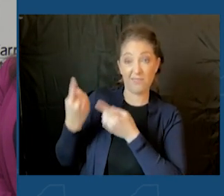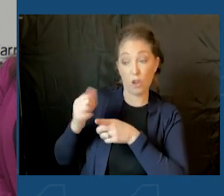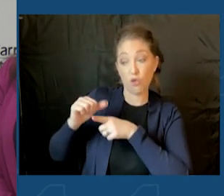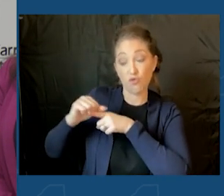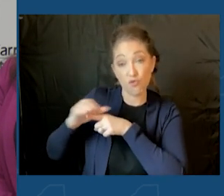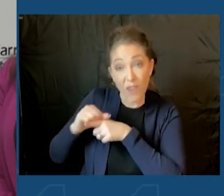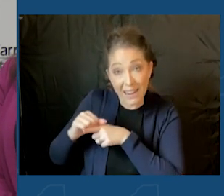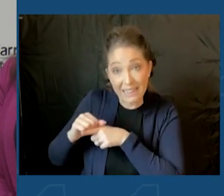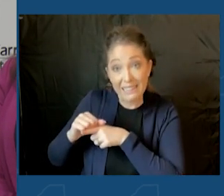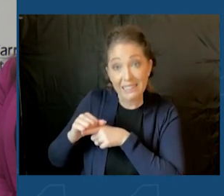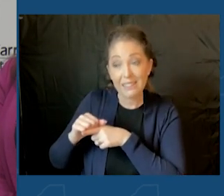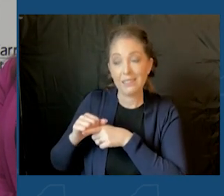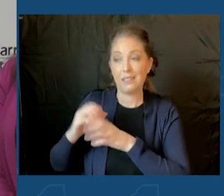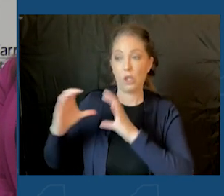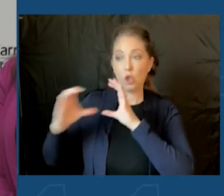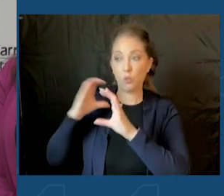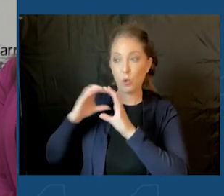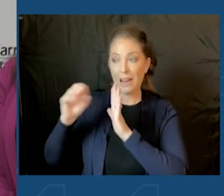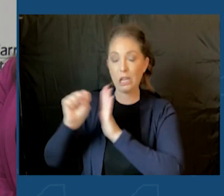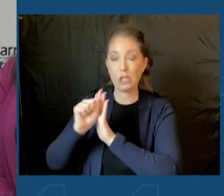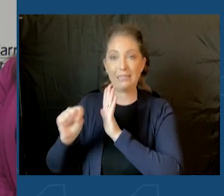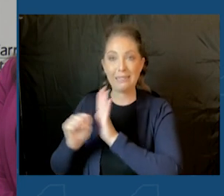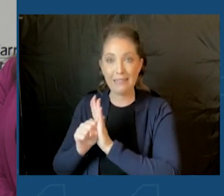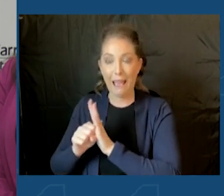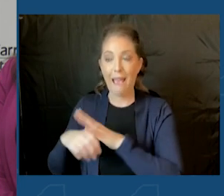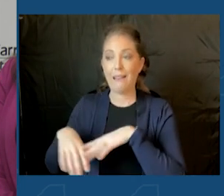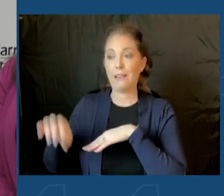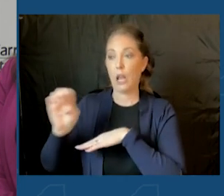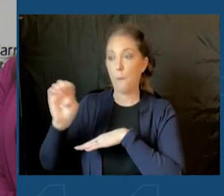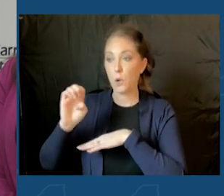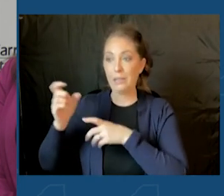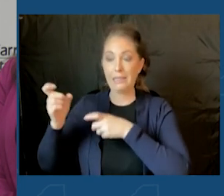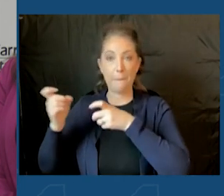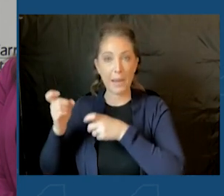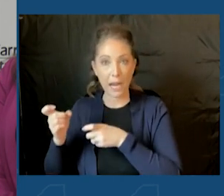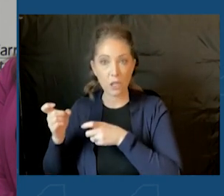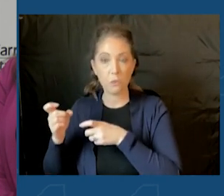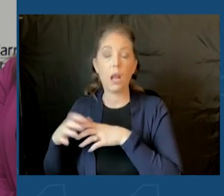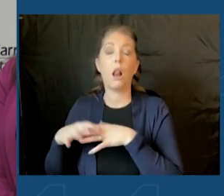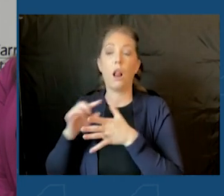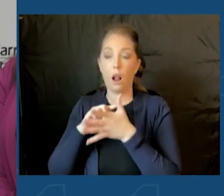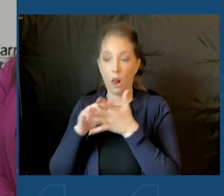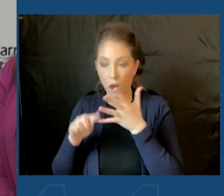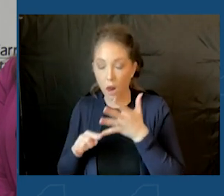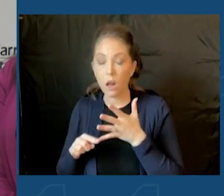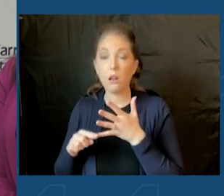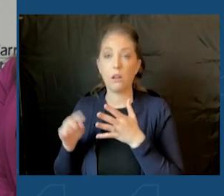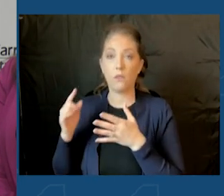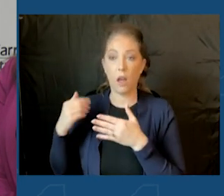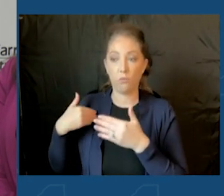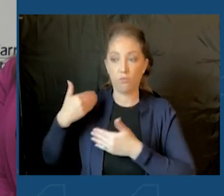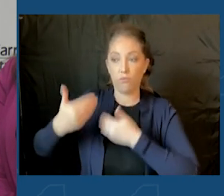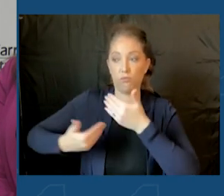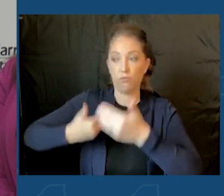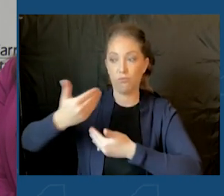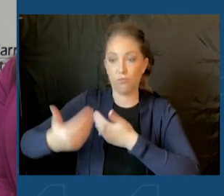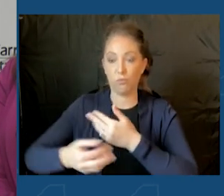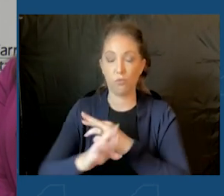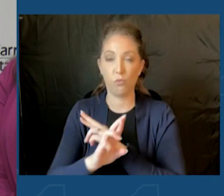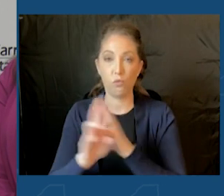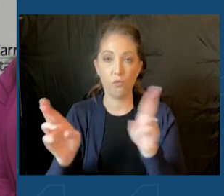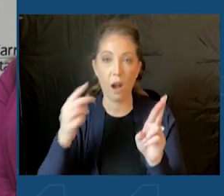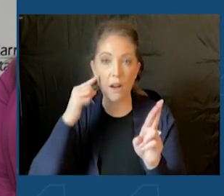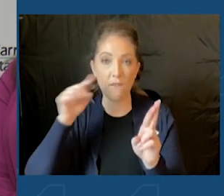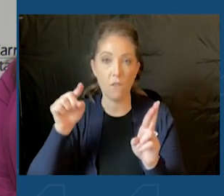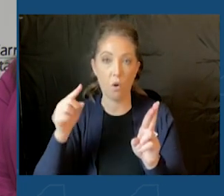state officials and state emergency management officials. All of this has been leading us up to this point that